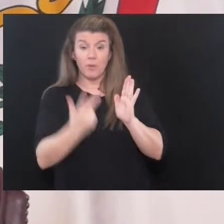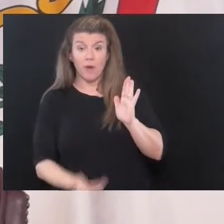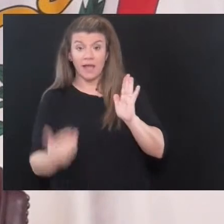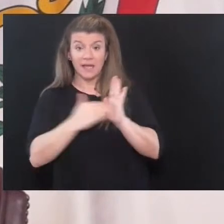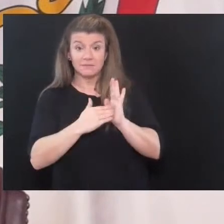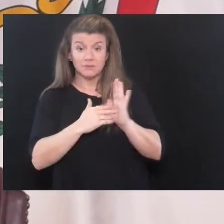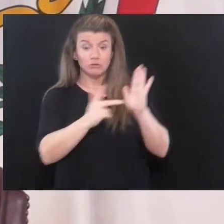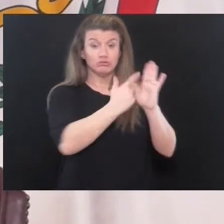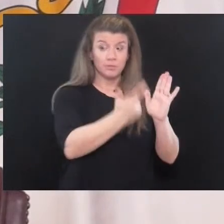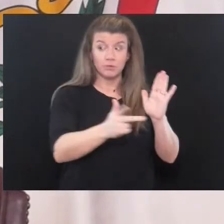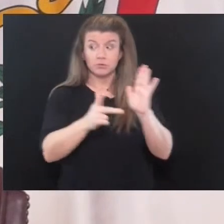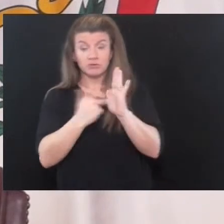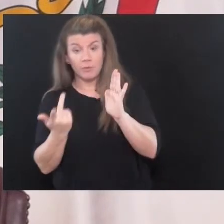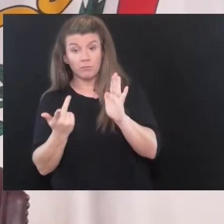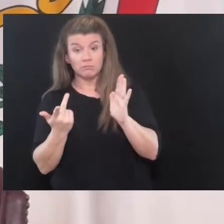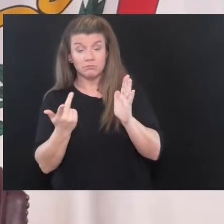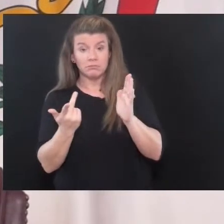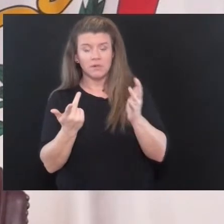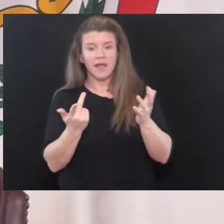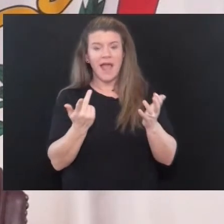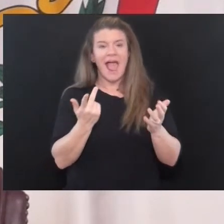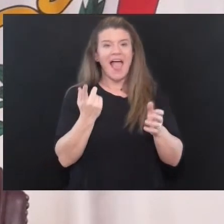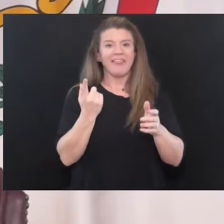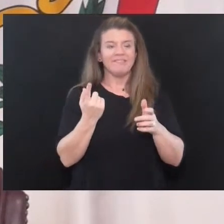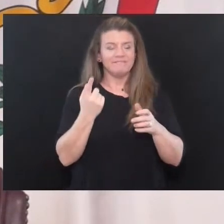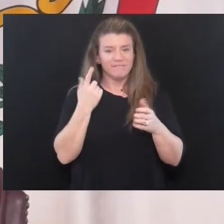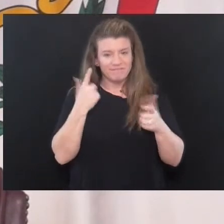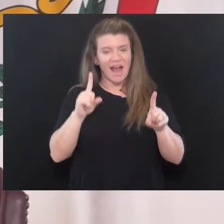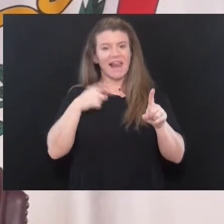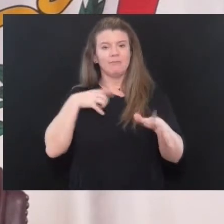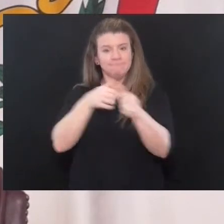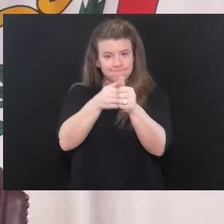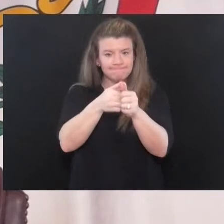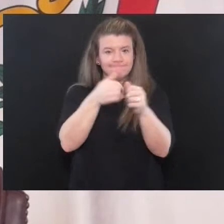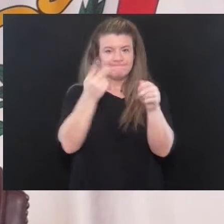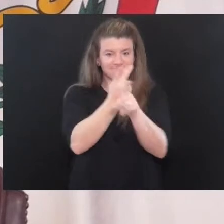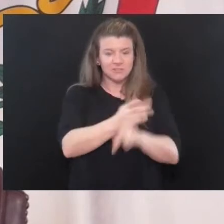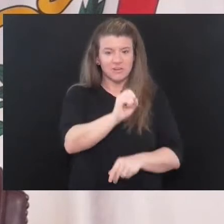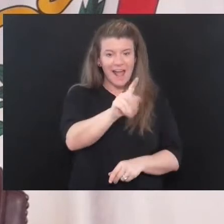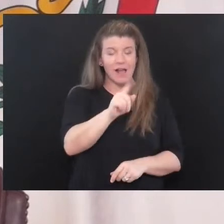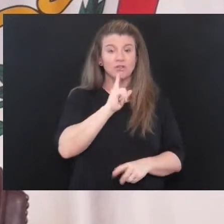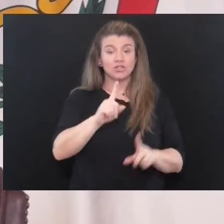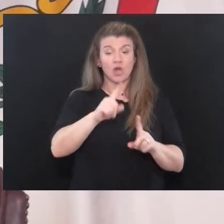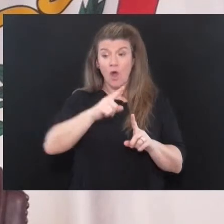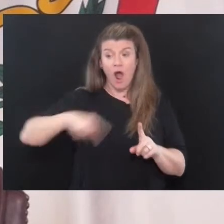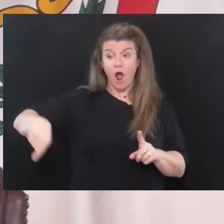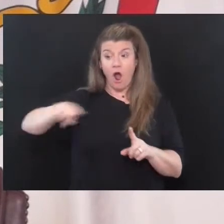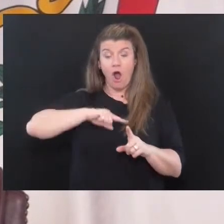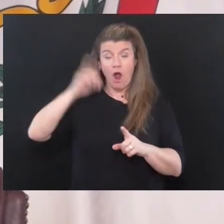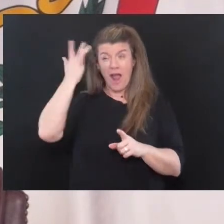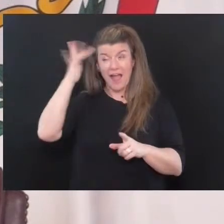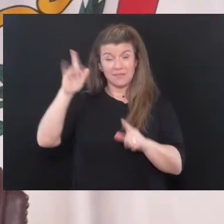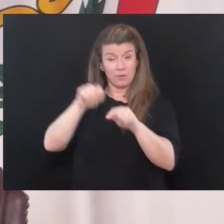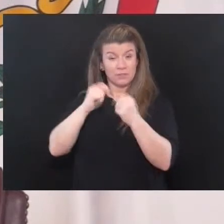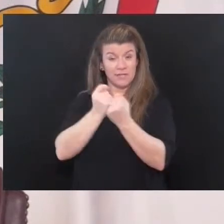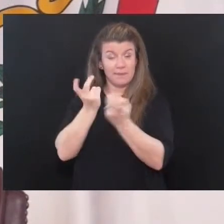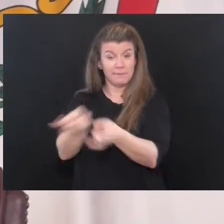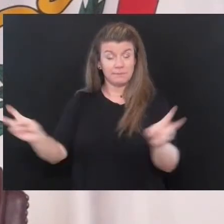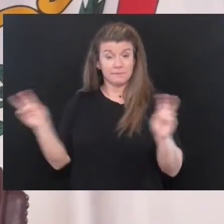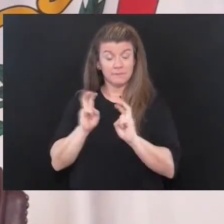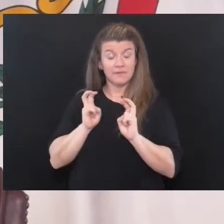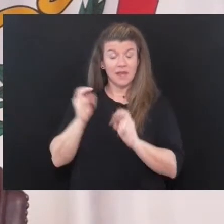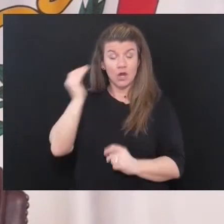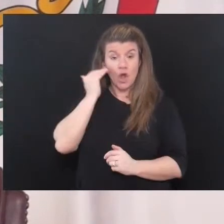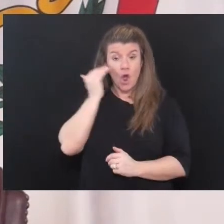the triple and everything, and then we got it. So everybody, all the experts that are on this call and everybody, you